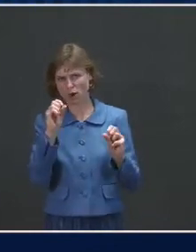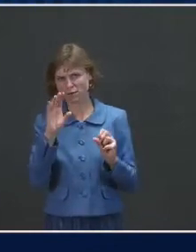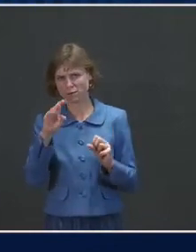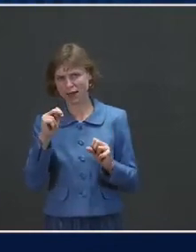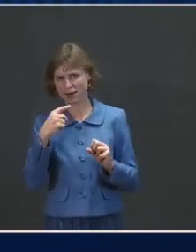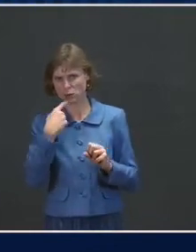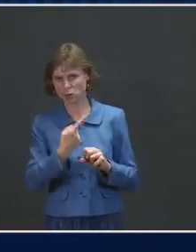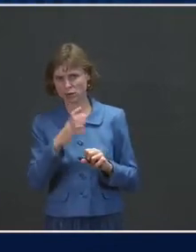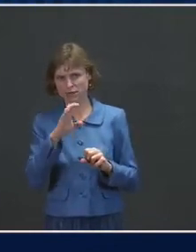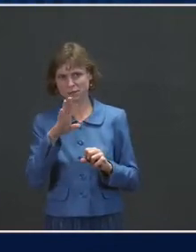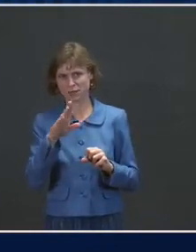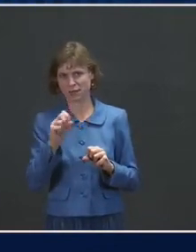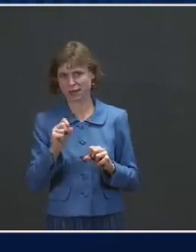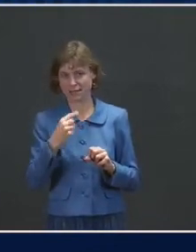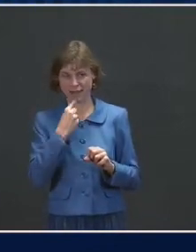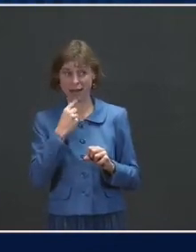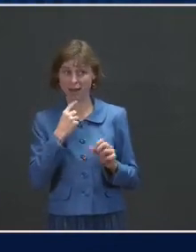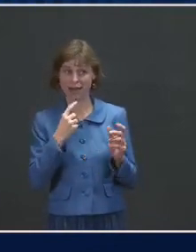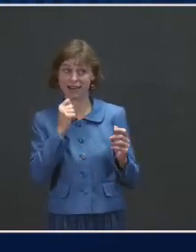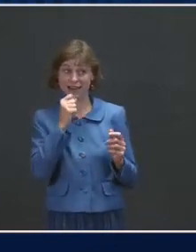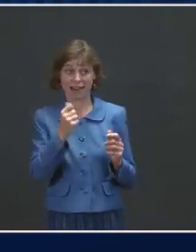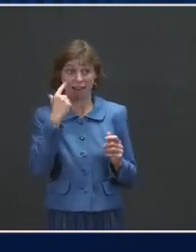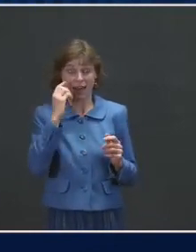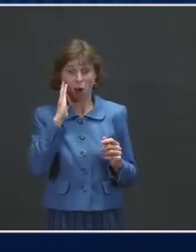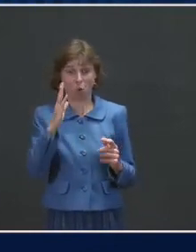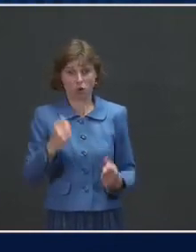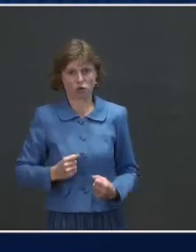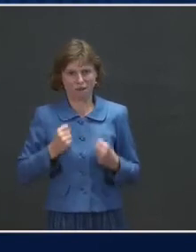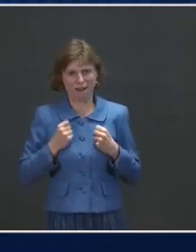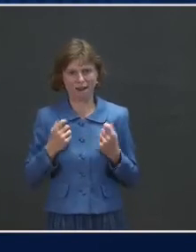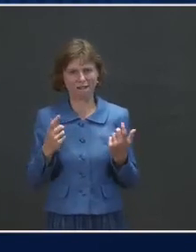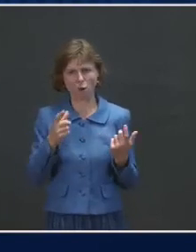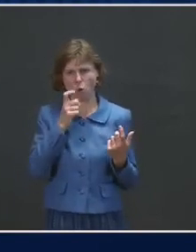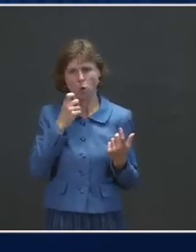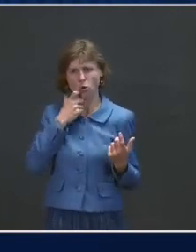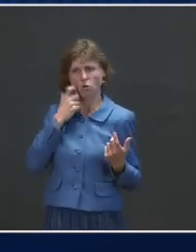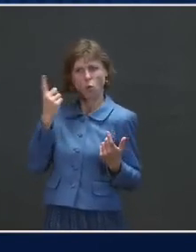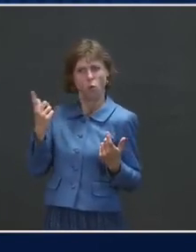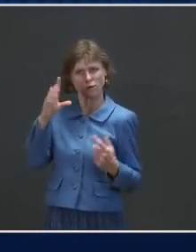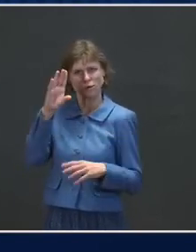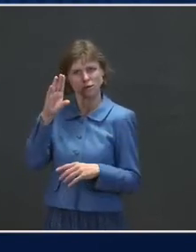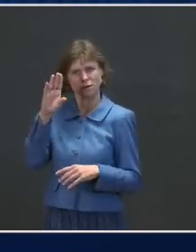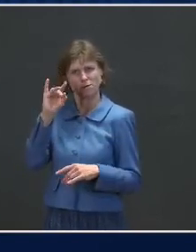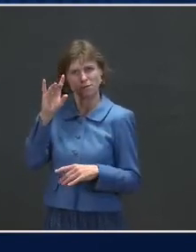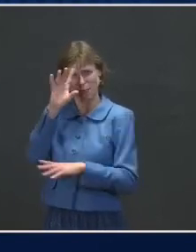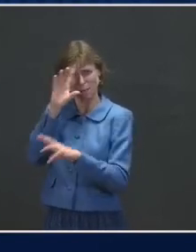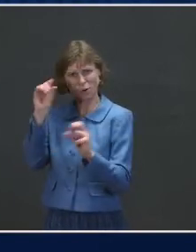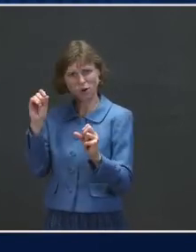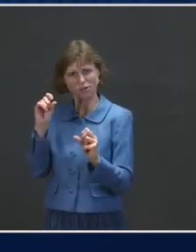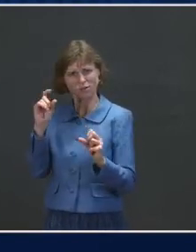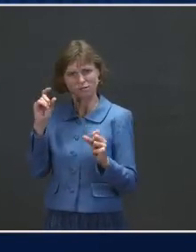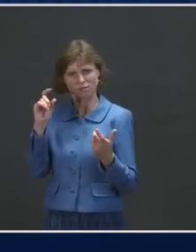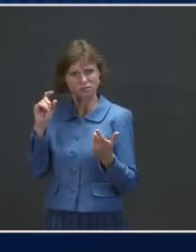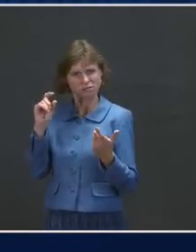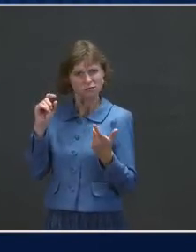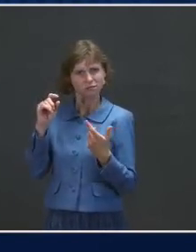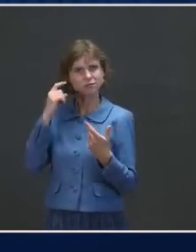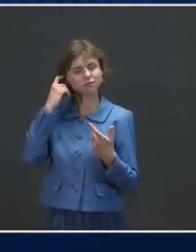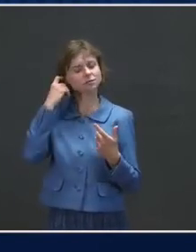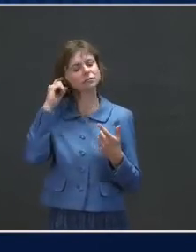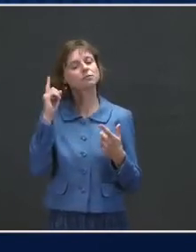not think it was going to survive, who had it told him that it wasn't going to make it through likely? Well, the president was